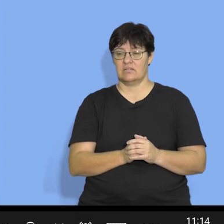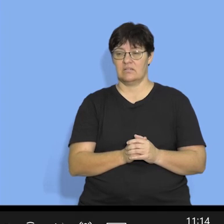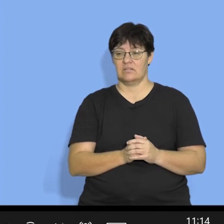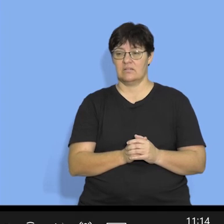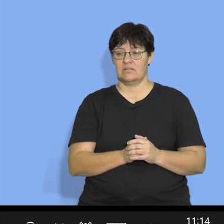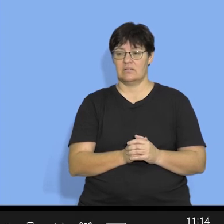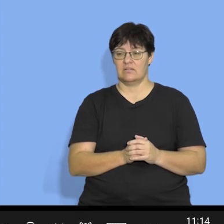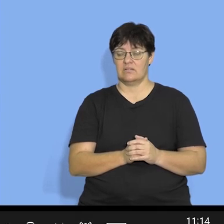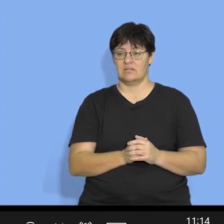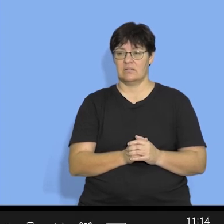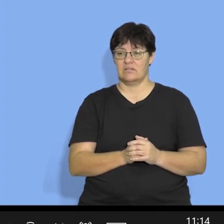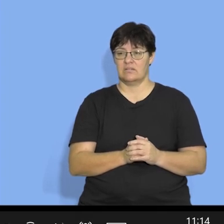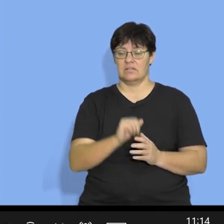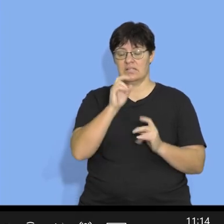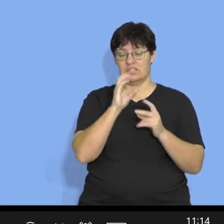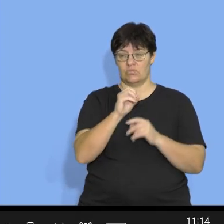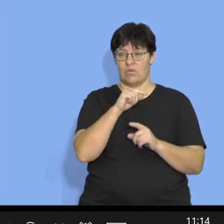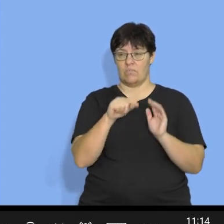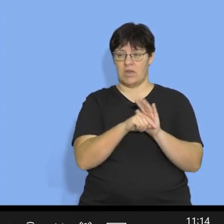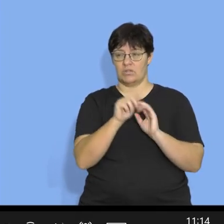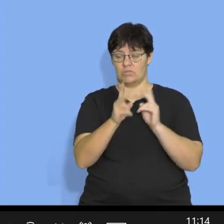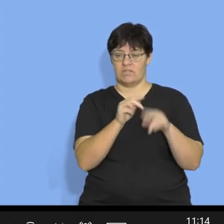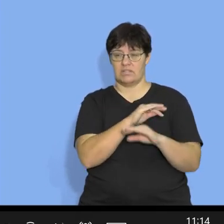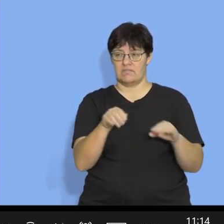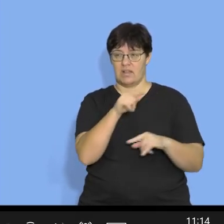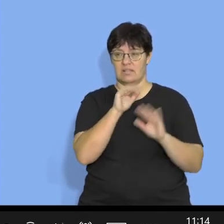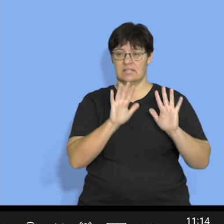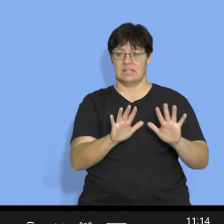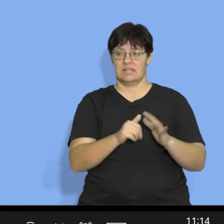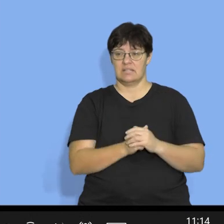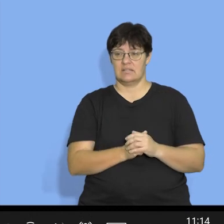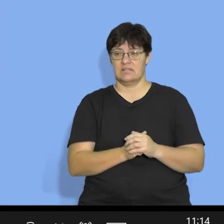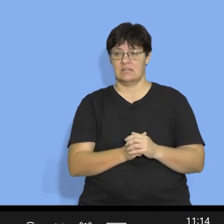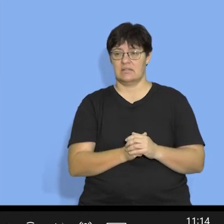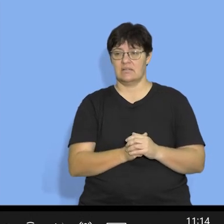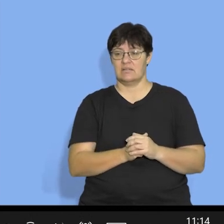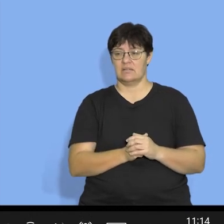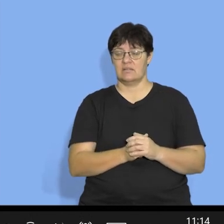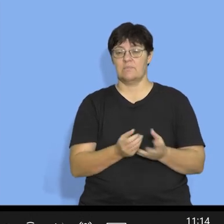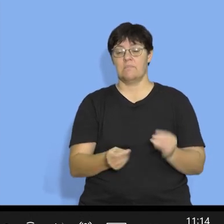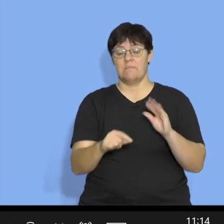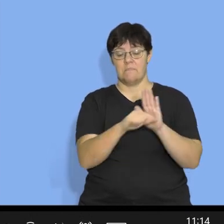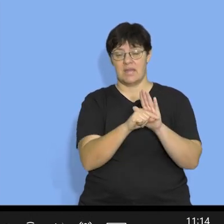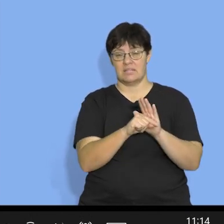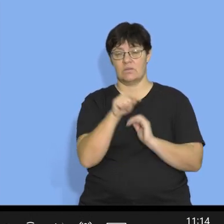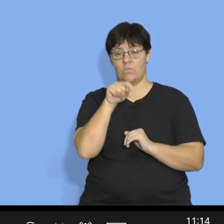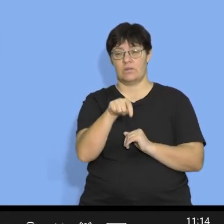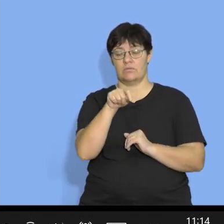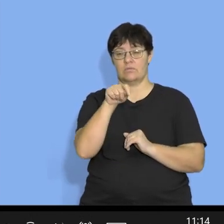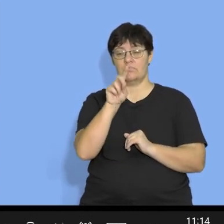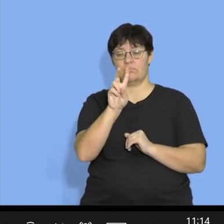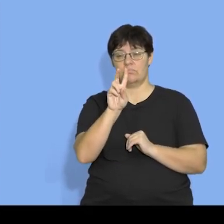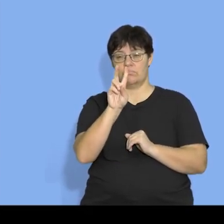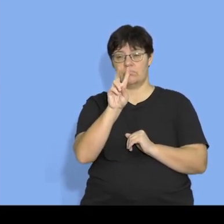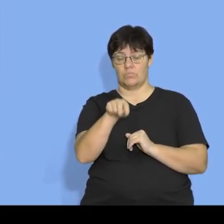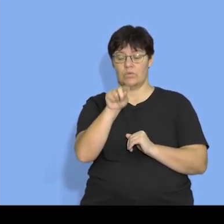So we've got 0 minus 12 divided by 10. I get